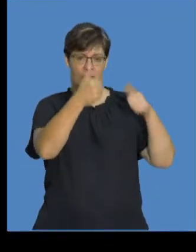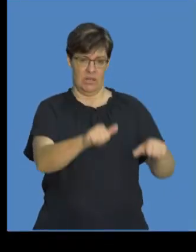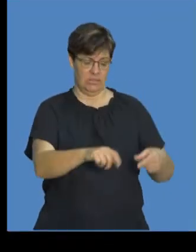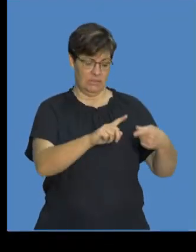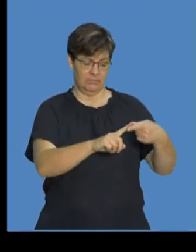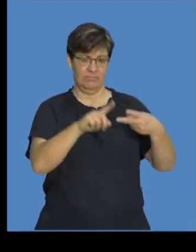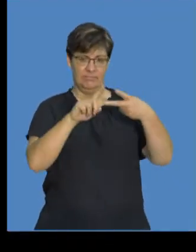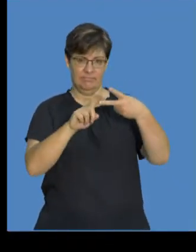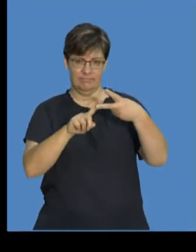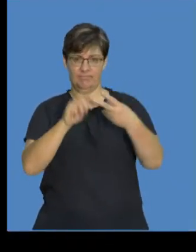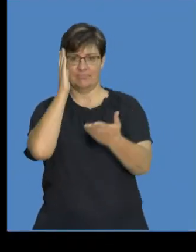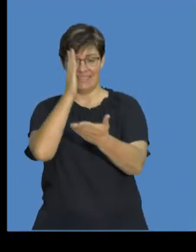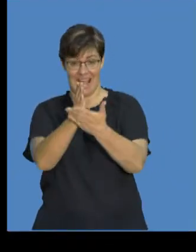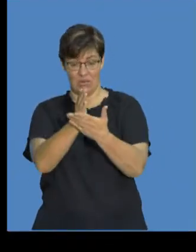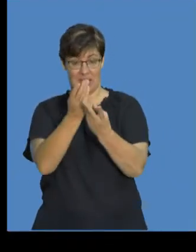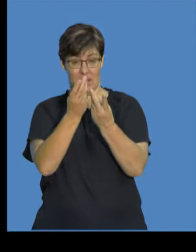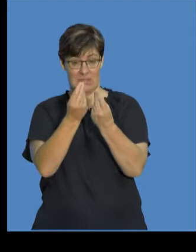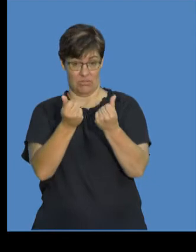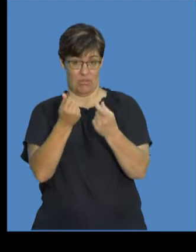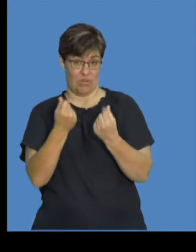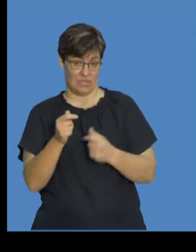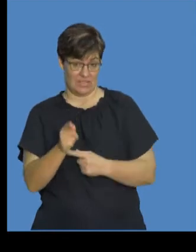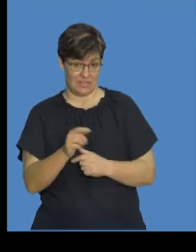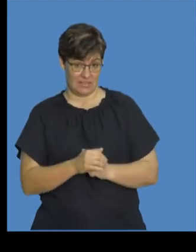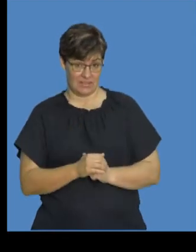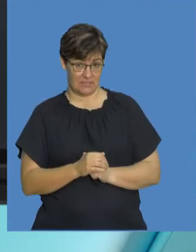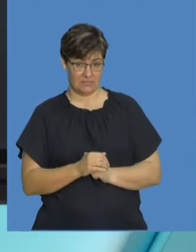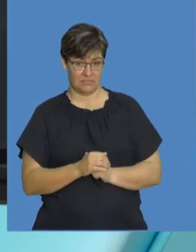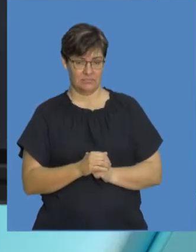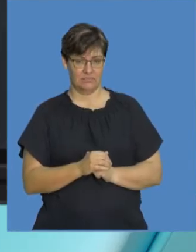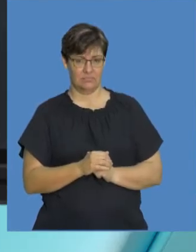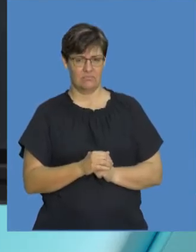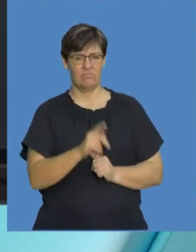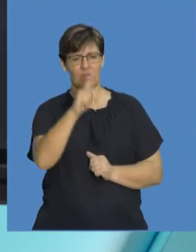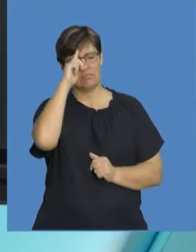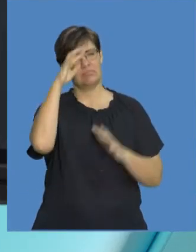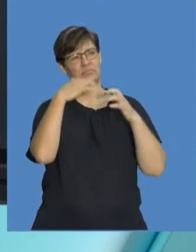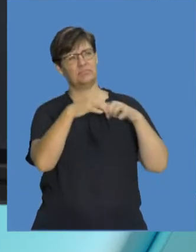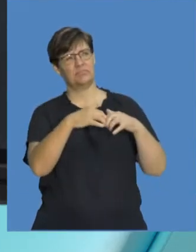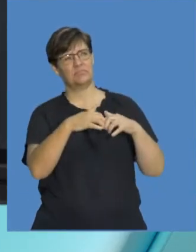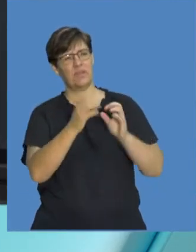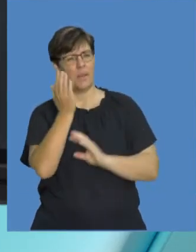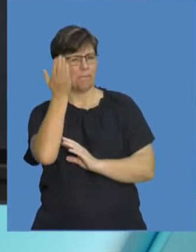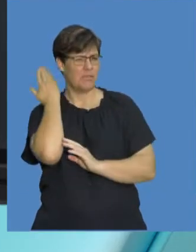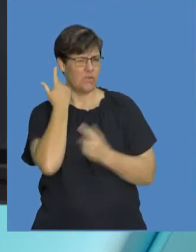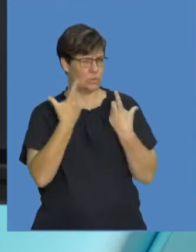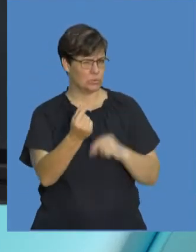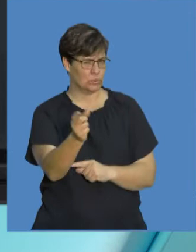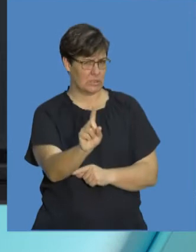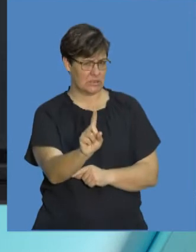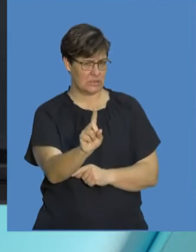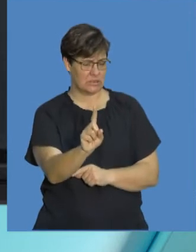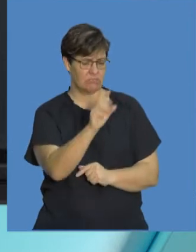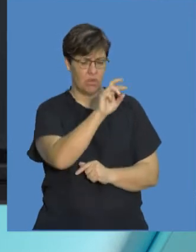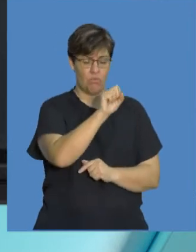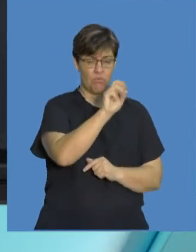at your direct material cost. Once again, think about what we've done previously. From your raw